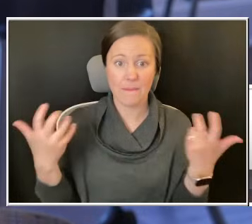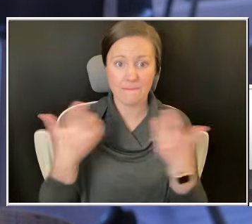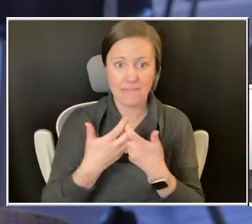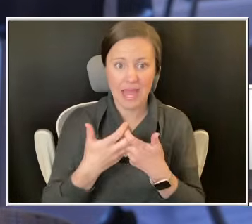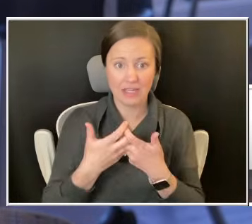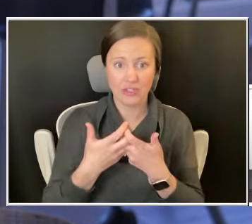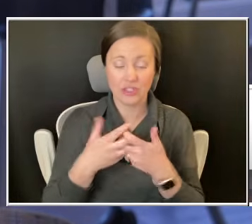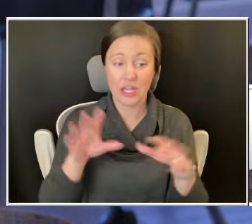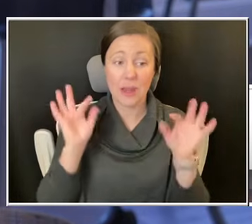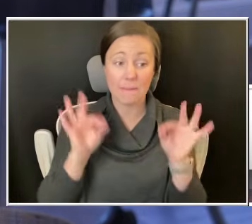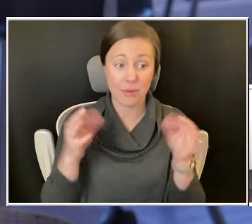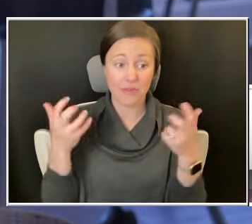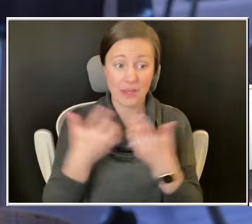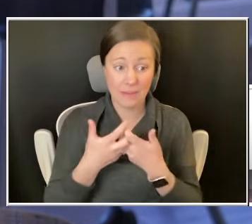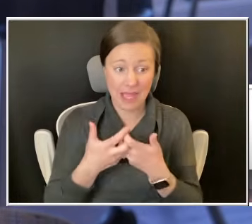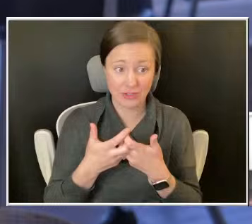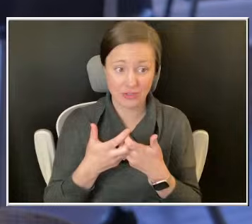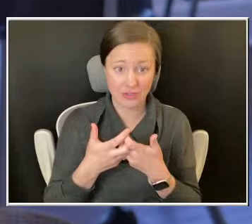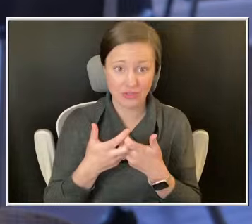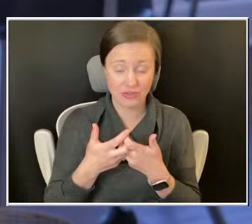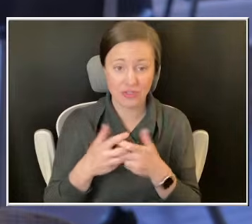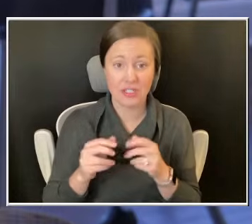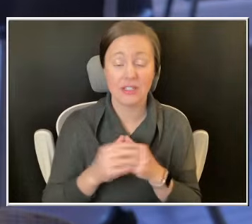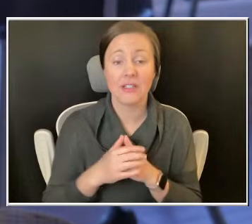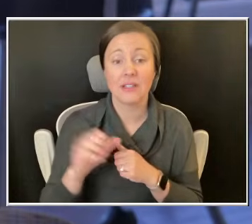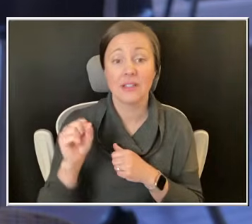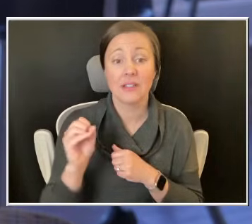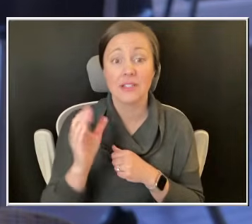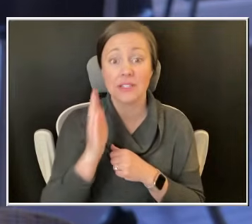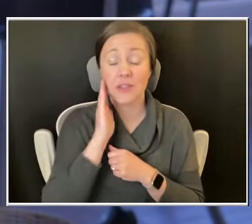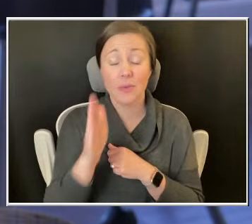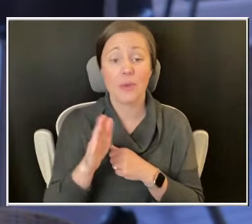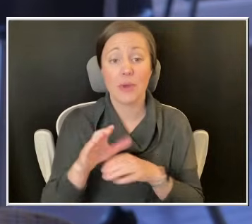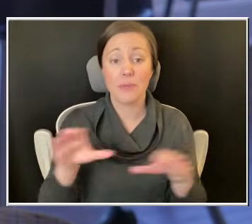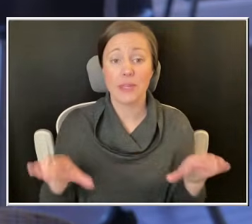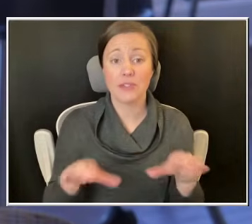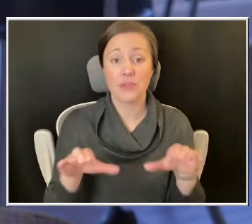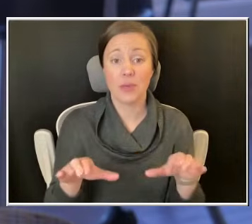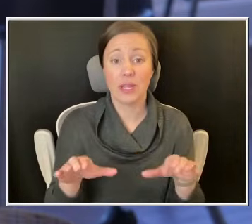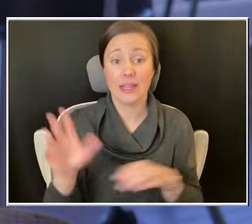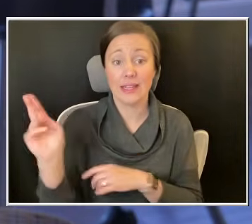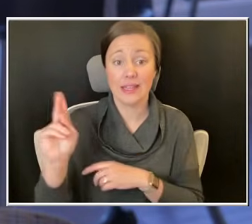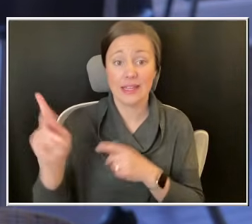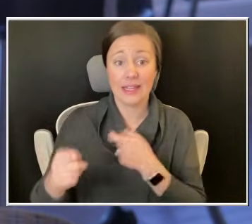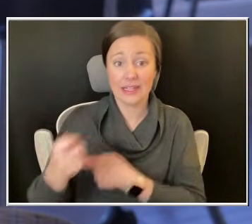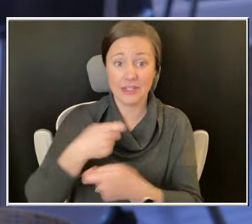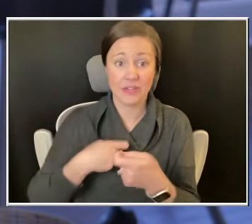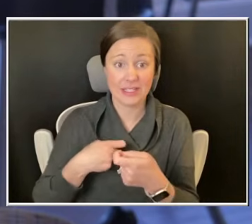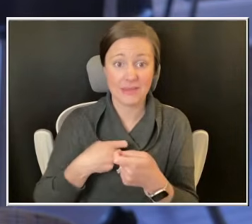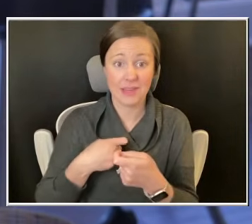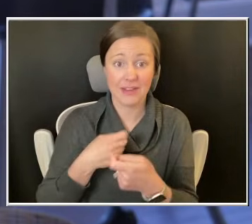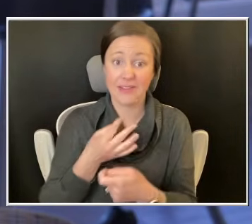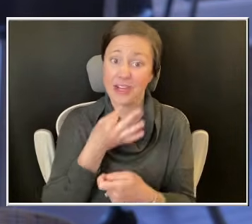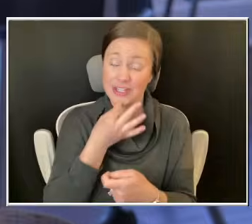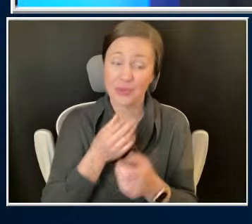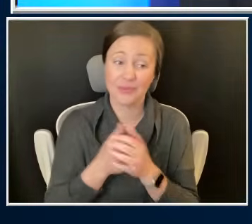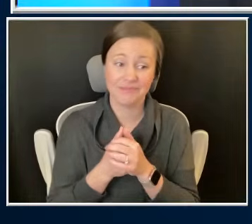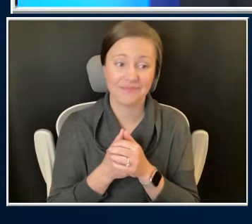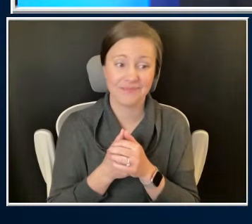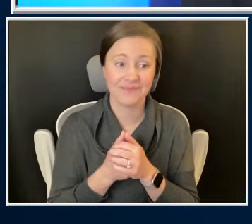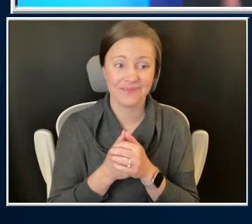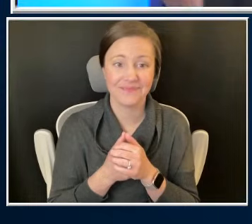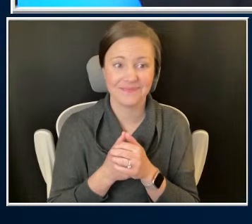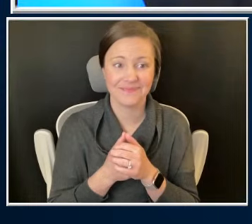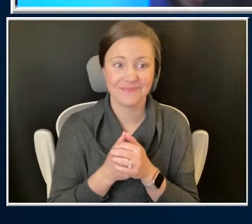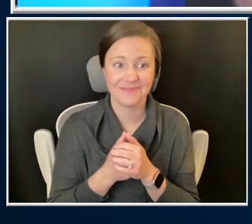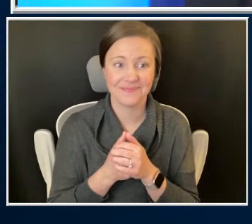match. So we'll be doing the kidney transplant very soon. And